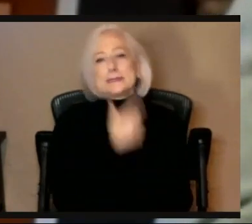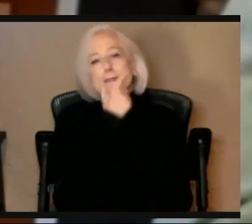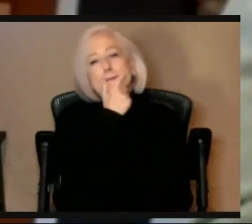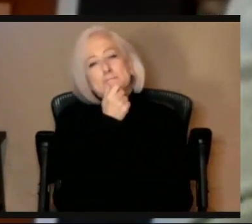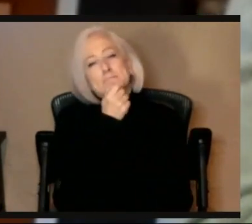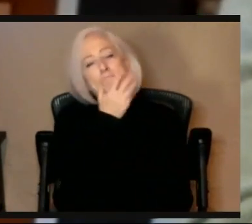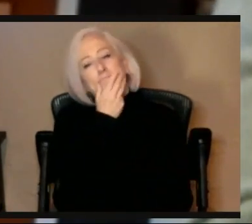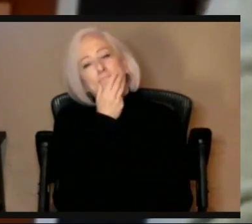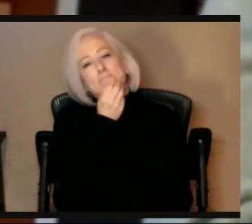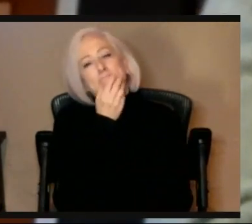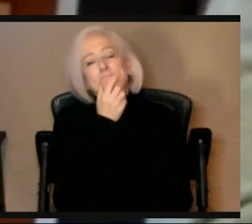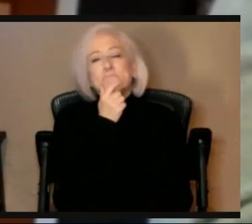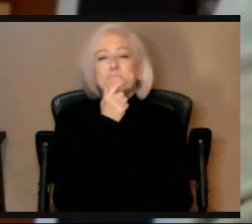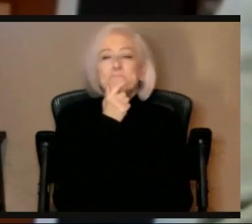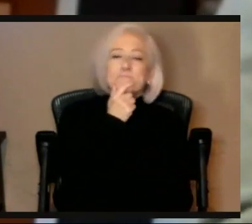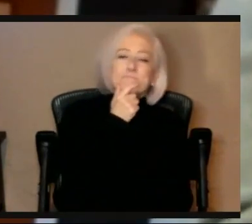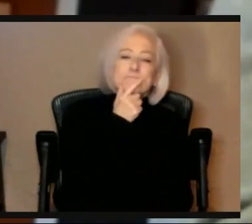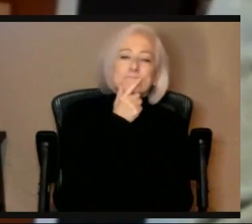Oh,